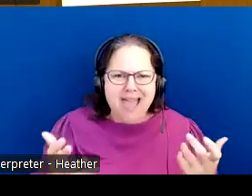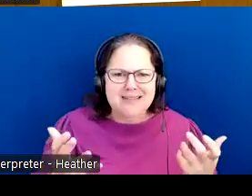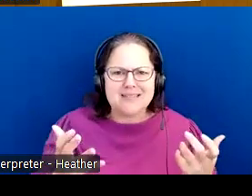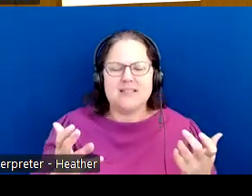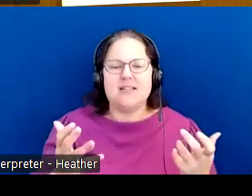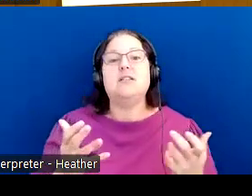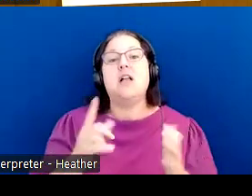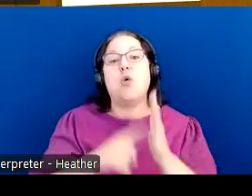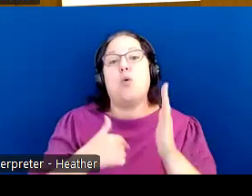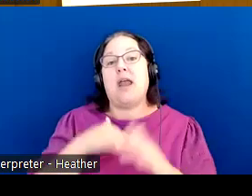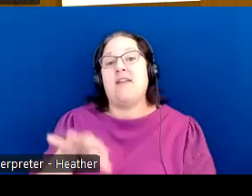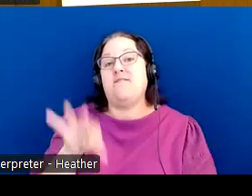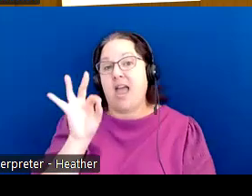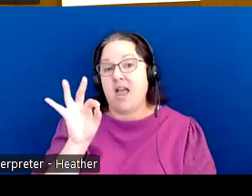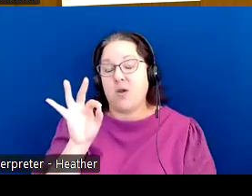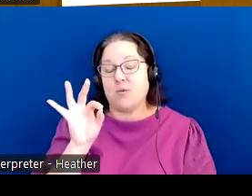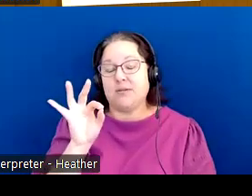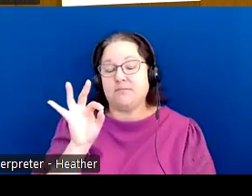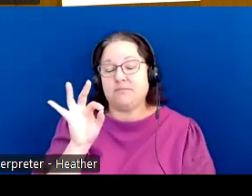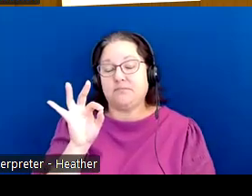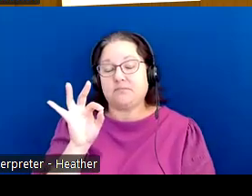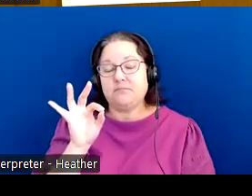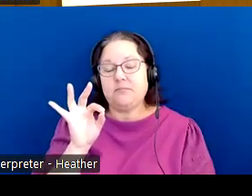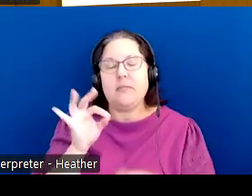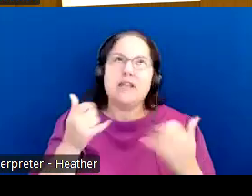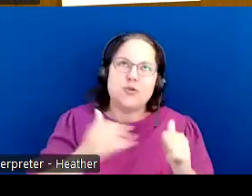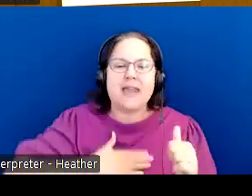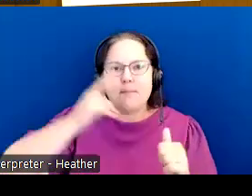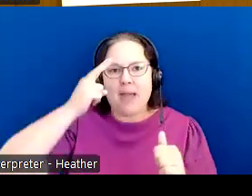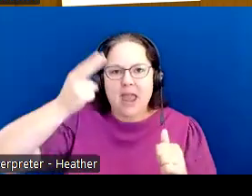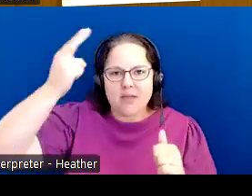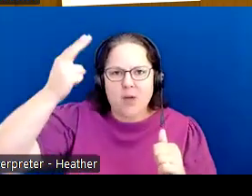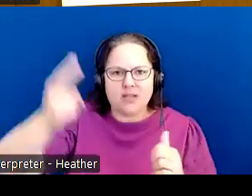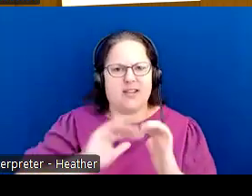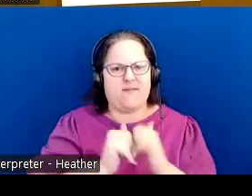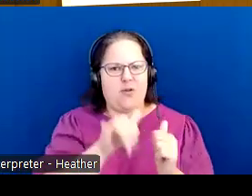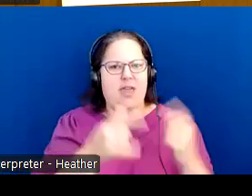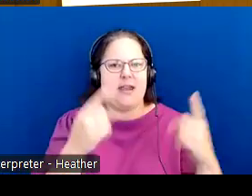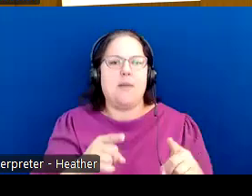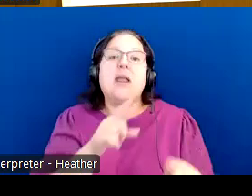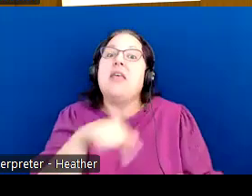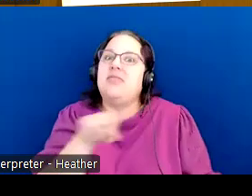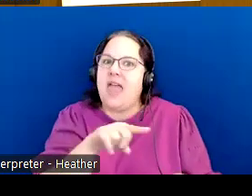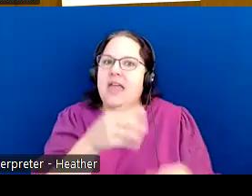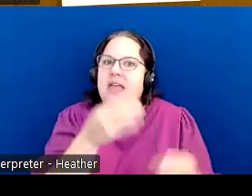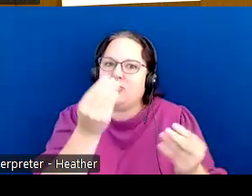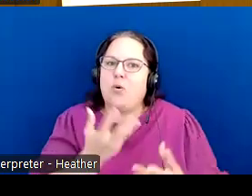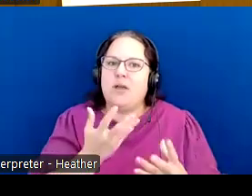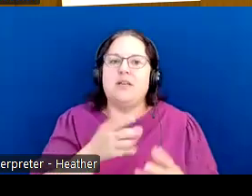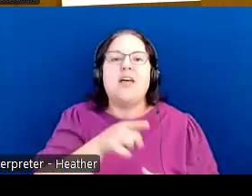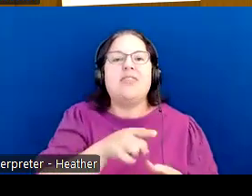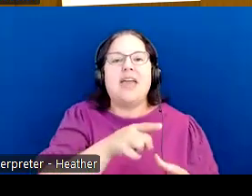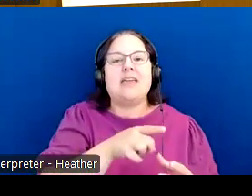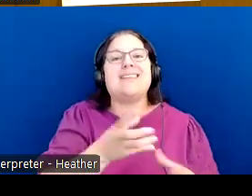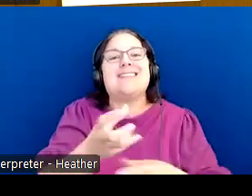we found was that, or in trying to hypothesize why this might be true, and they told us this, it got them into services.